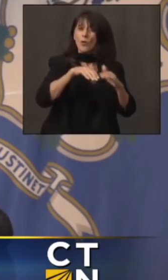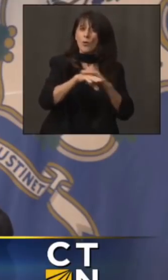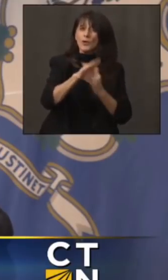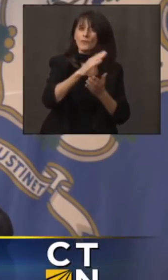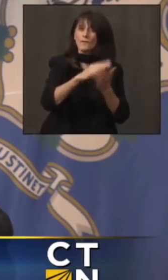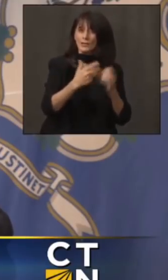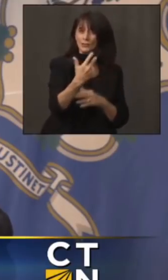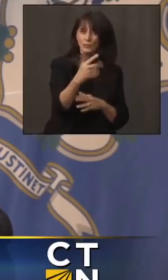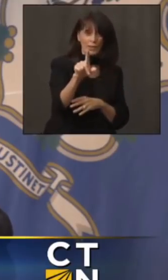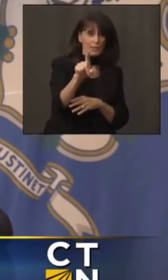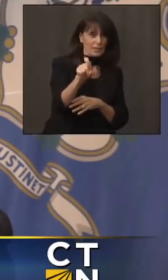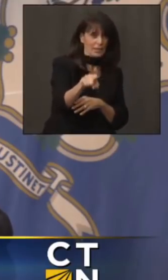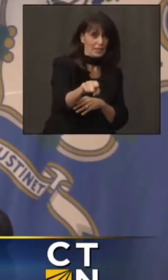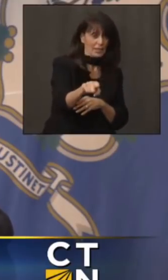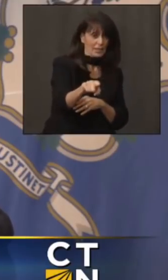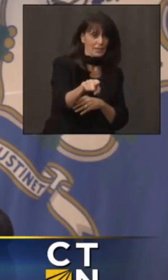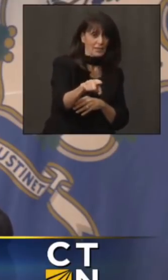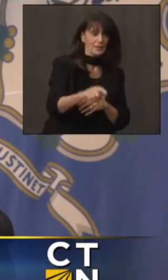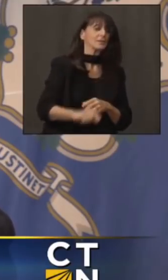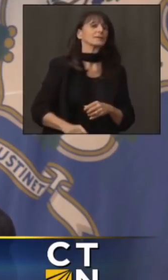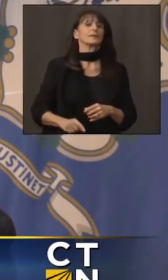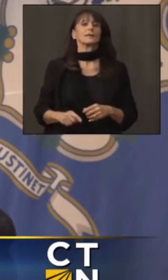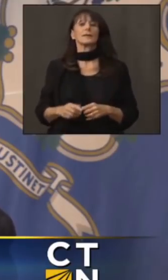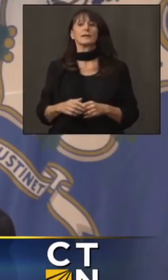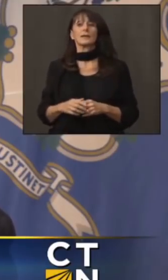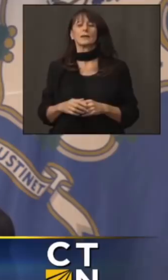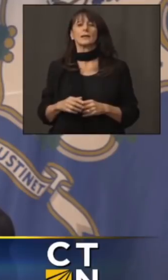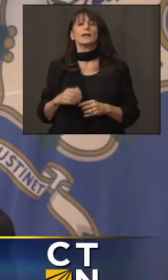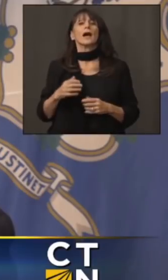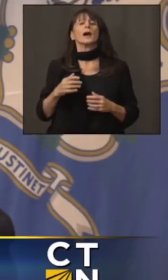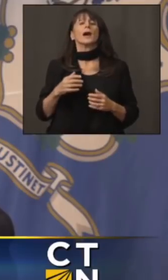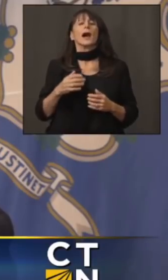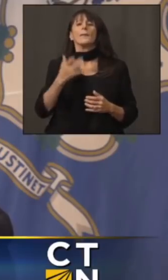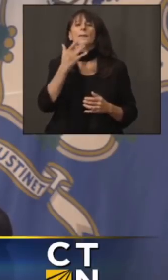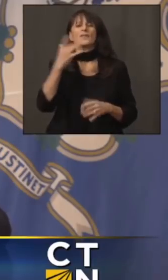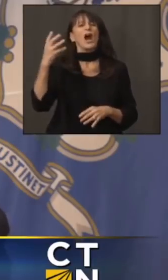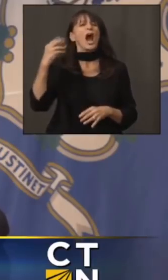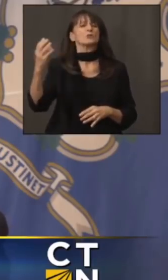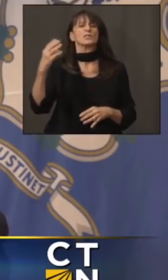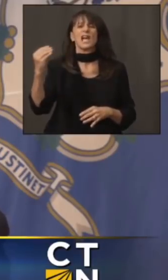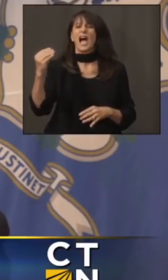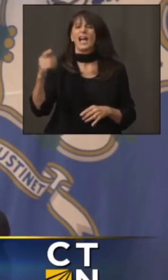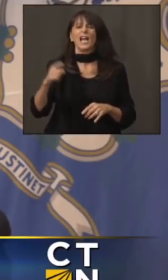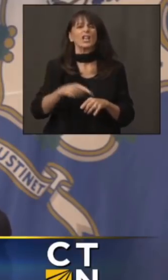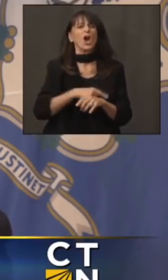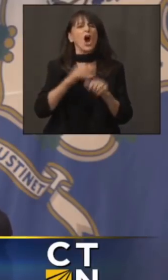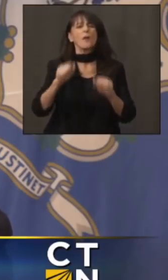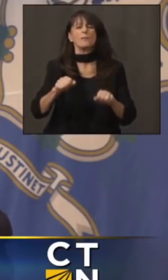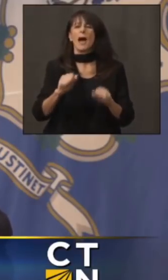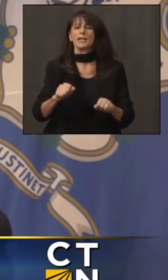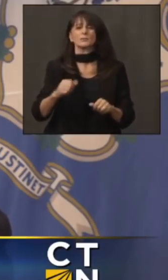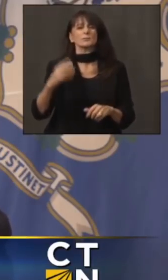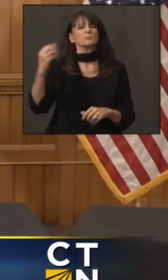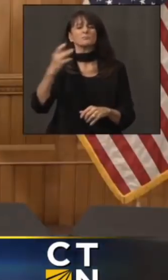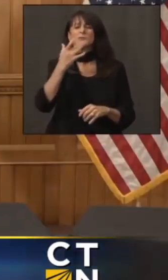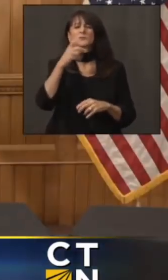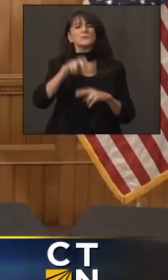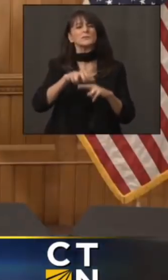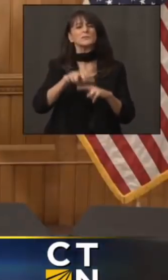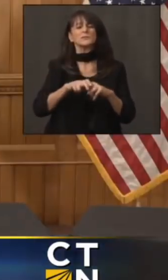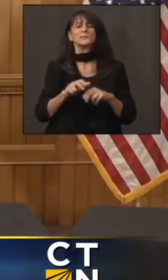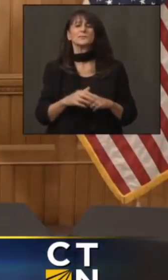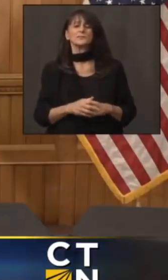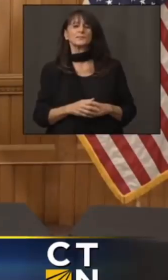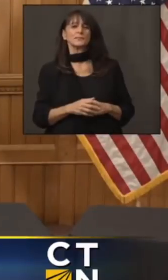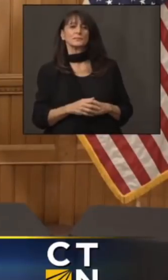capacity expands? If I can be outside, I'm going to be outside as long as I can. Can you clarify